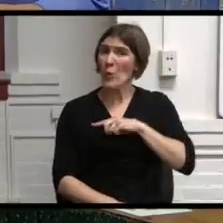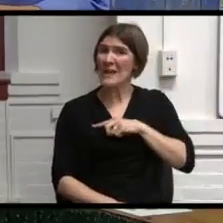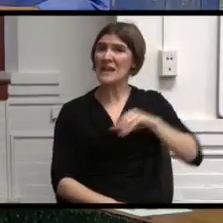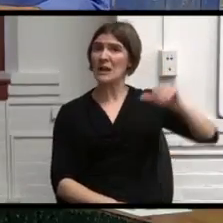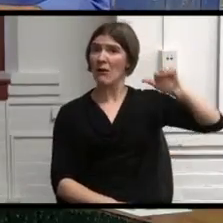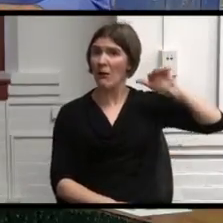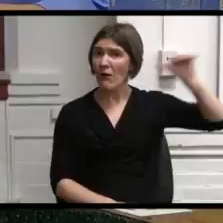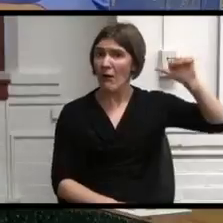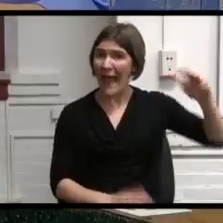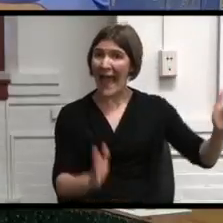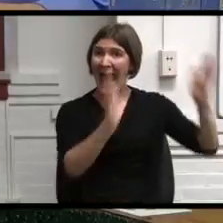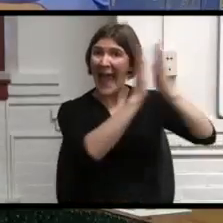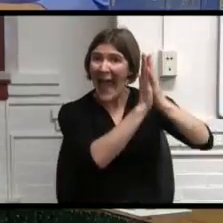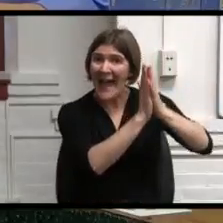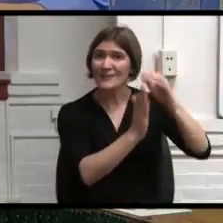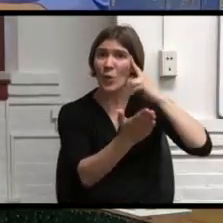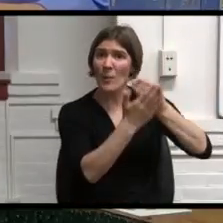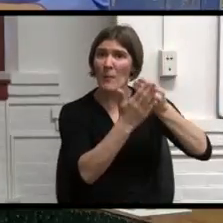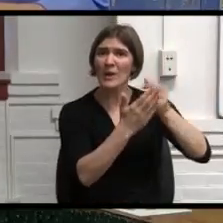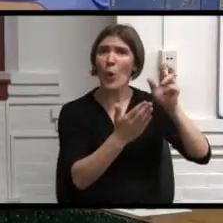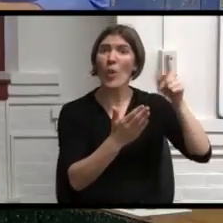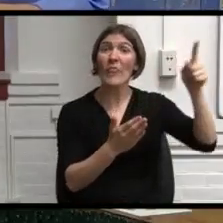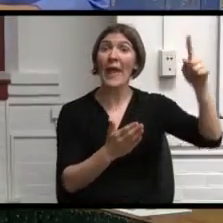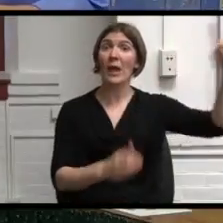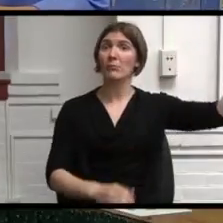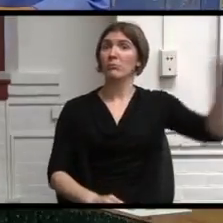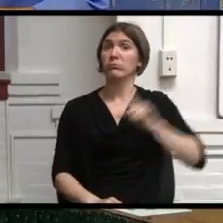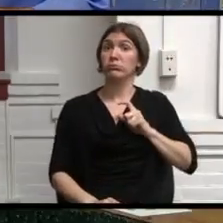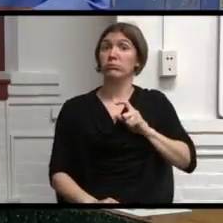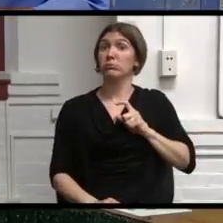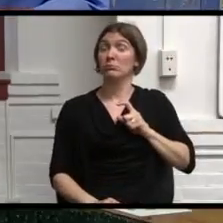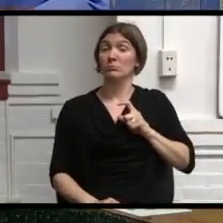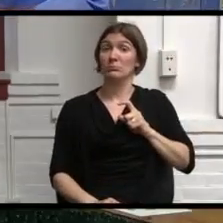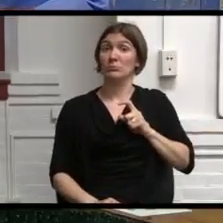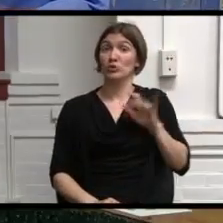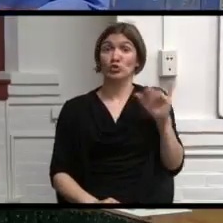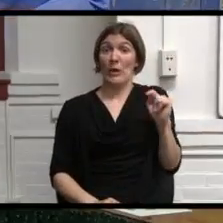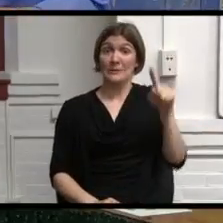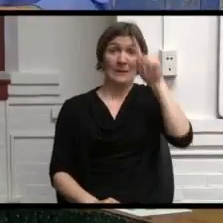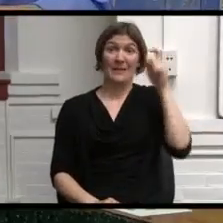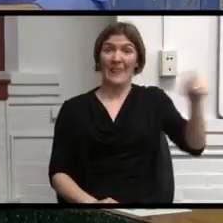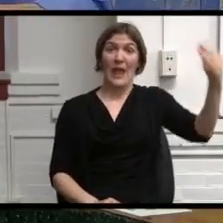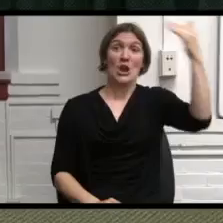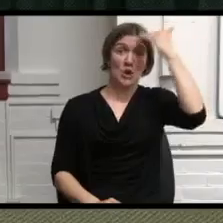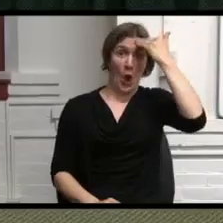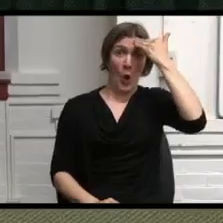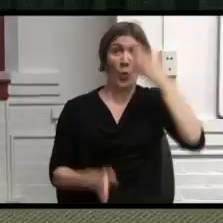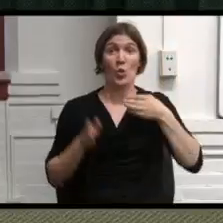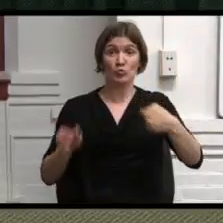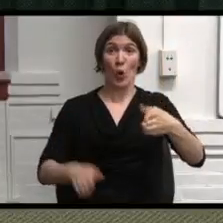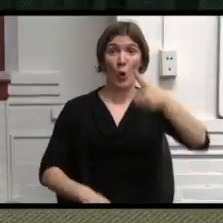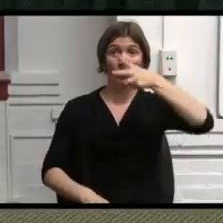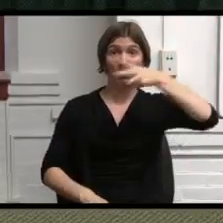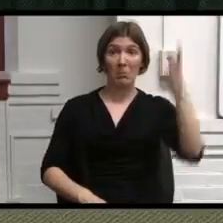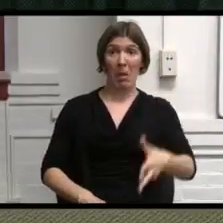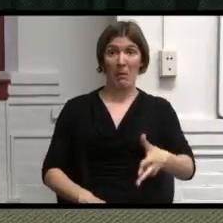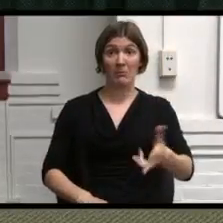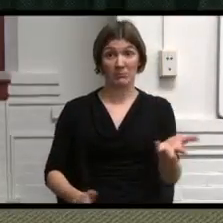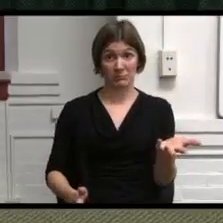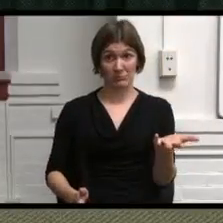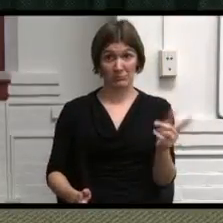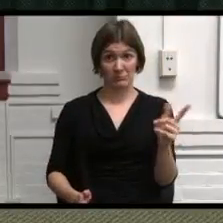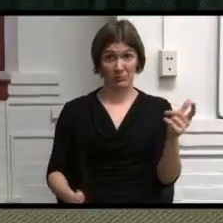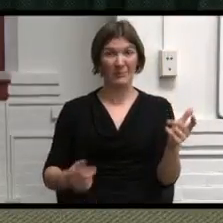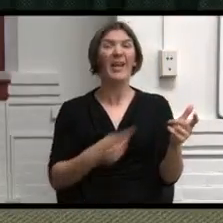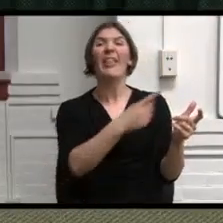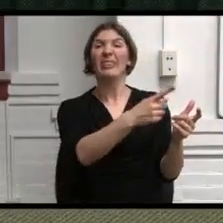out and look for this grant, or, I mean, did they give it to us because they knew that we ran into a bunch of